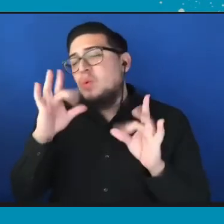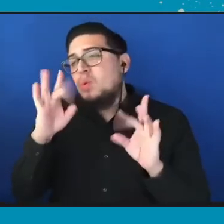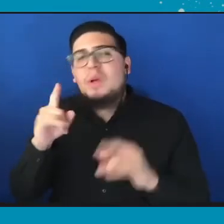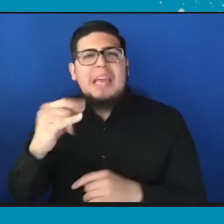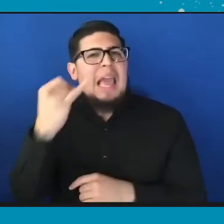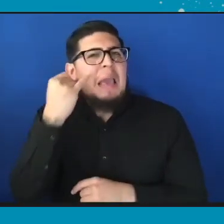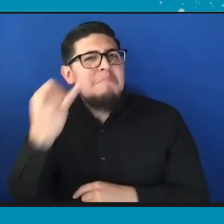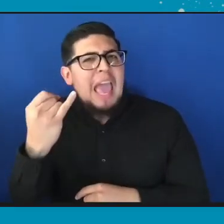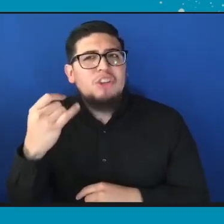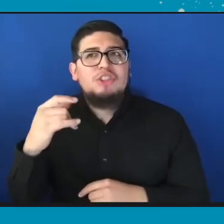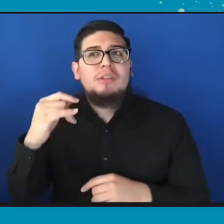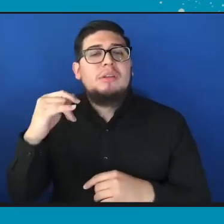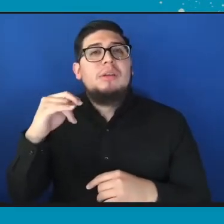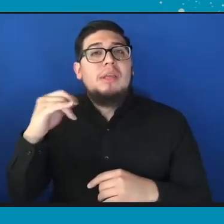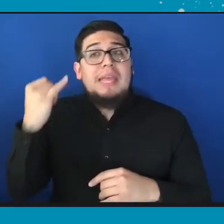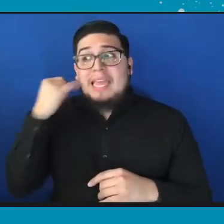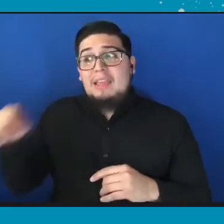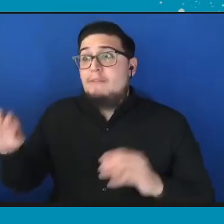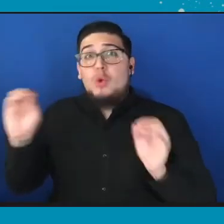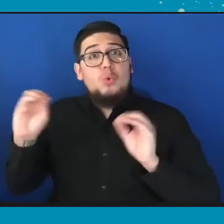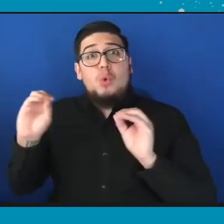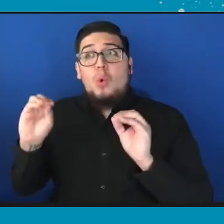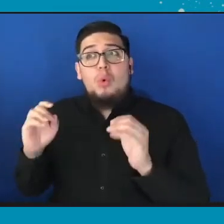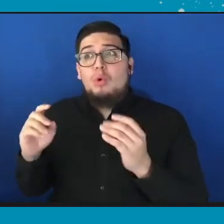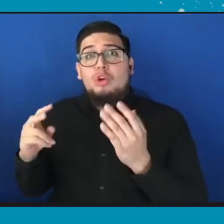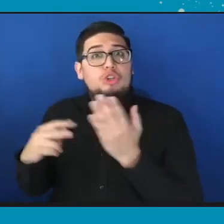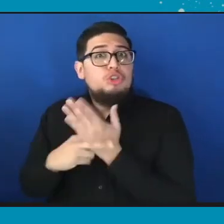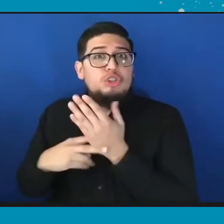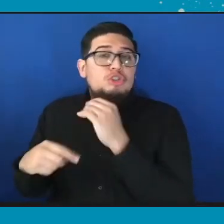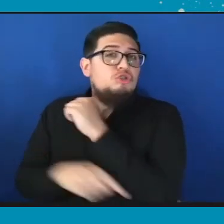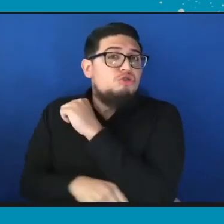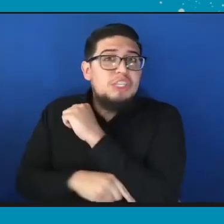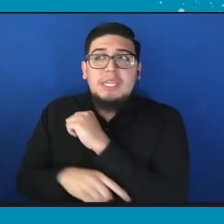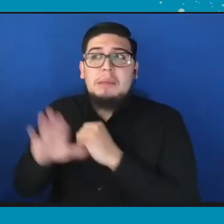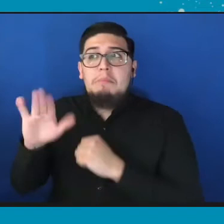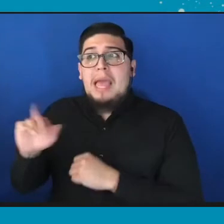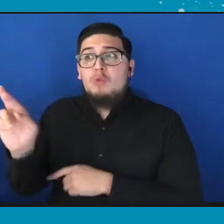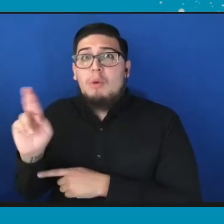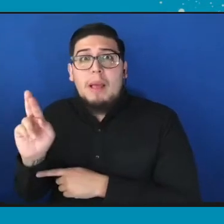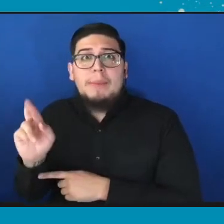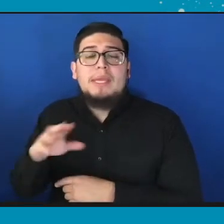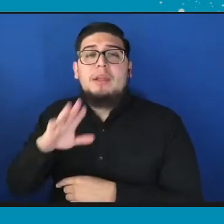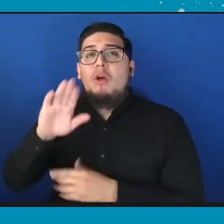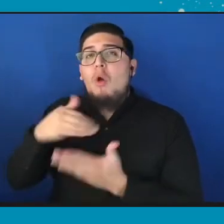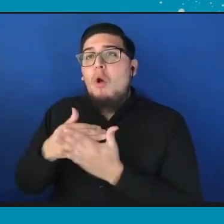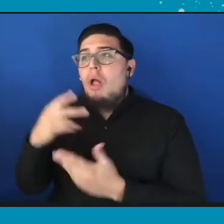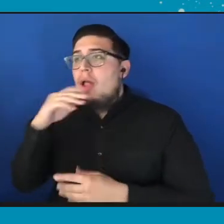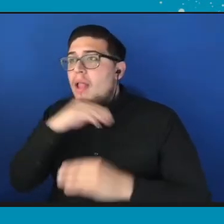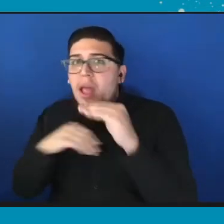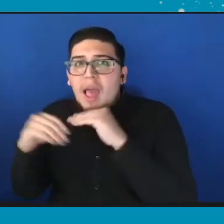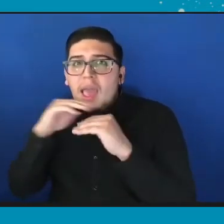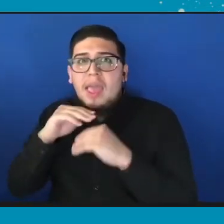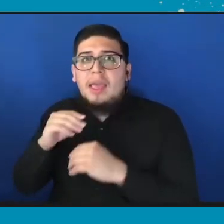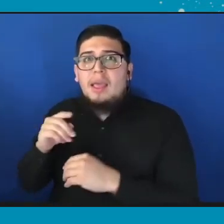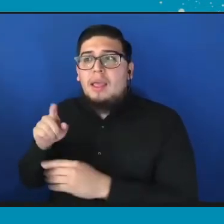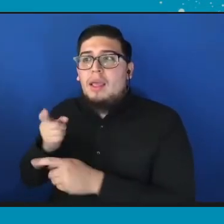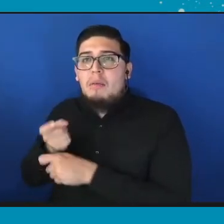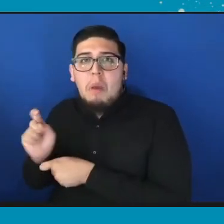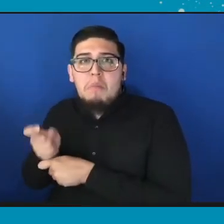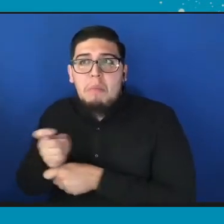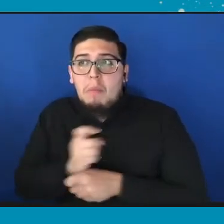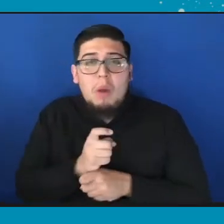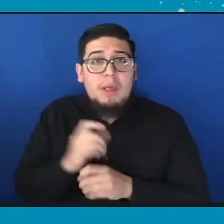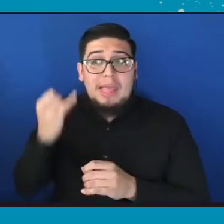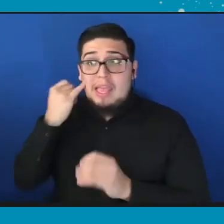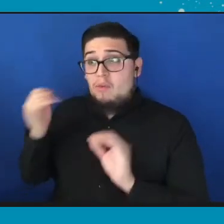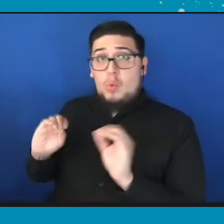there not been cheating by the Republicans and all of the rigging that so many of the panelists here are constantly fighting at the state